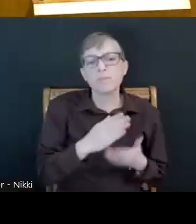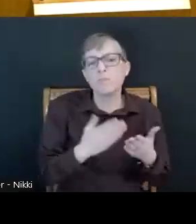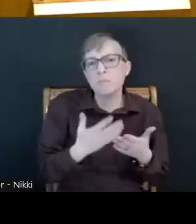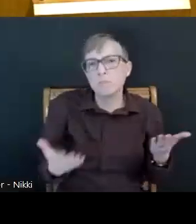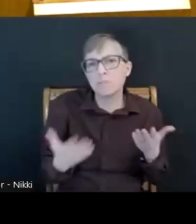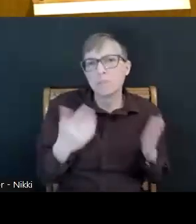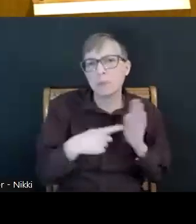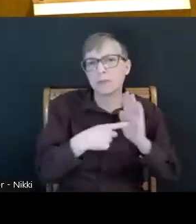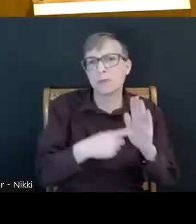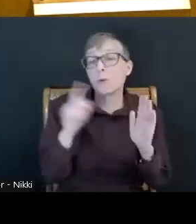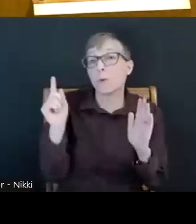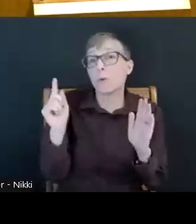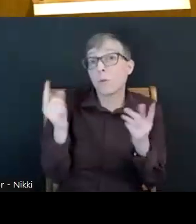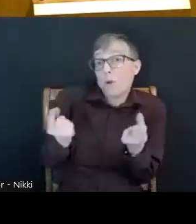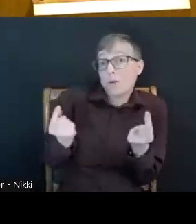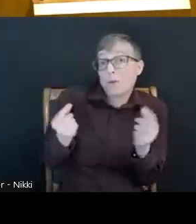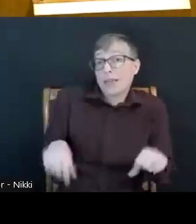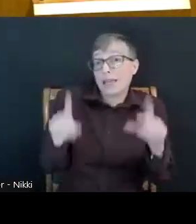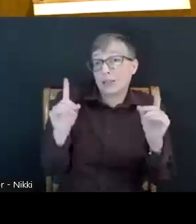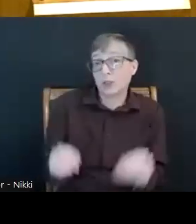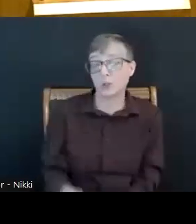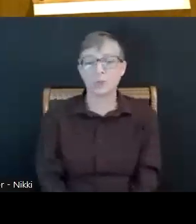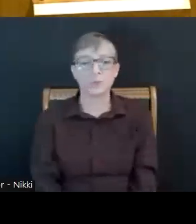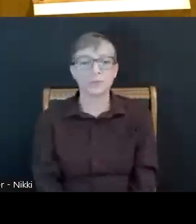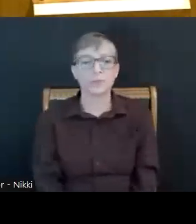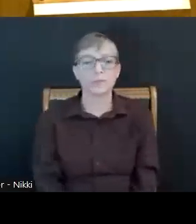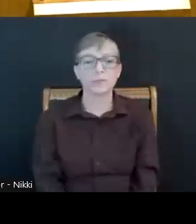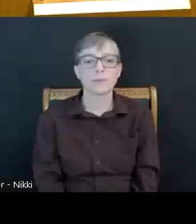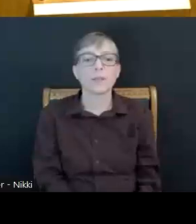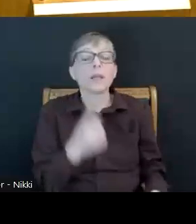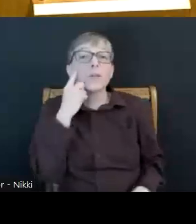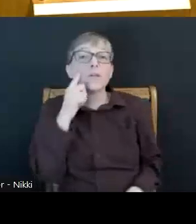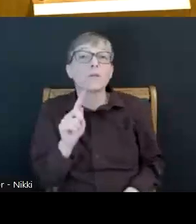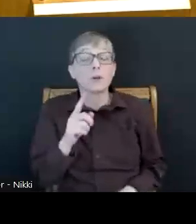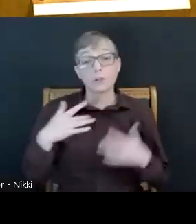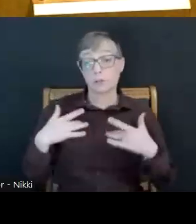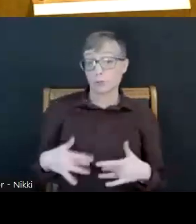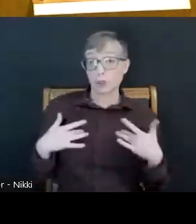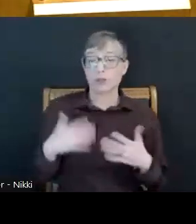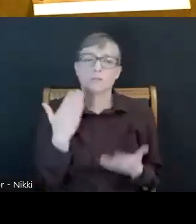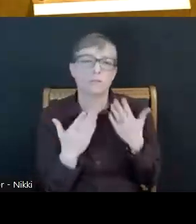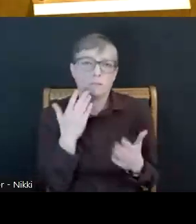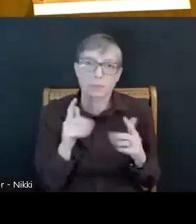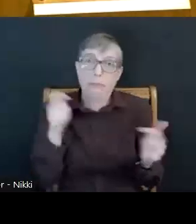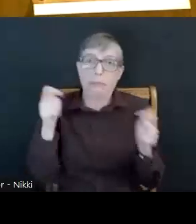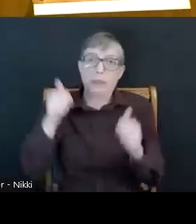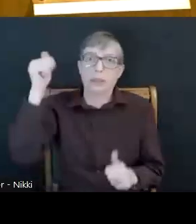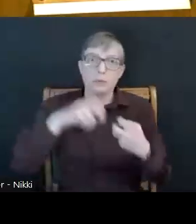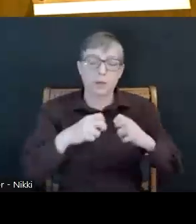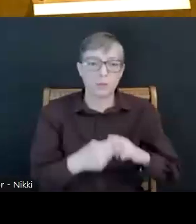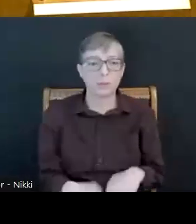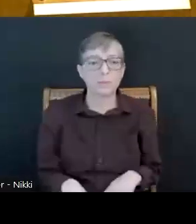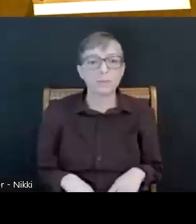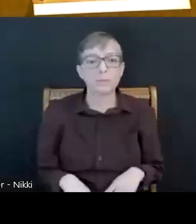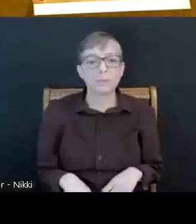go. So in terms of depression, which is probably the biggest problem, when people first access